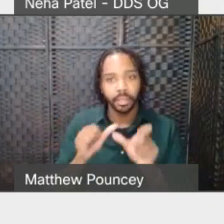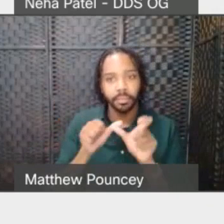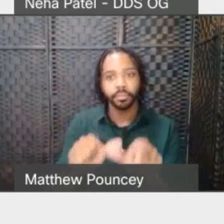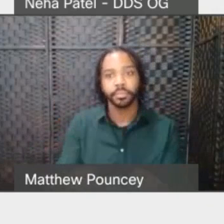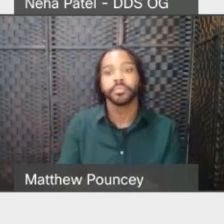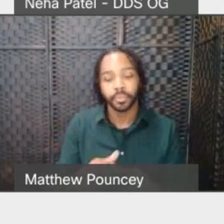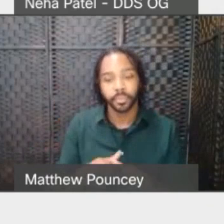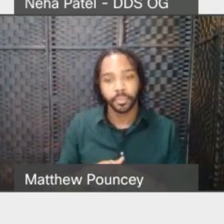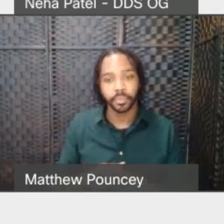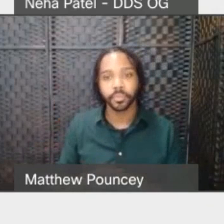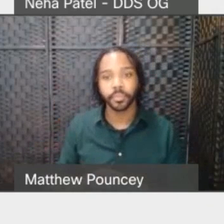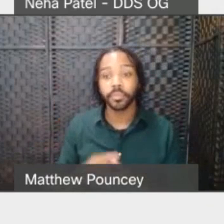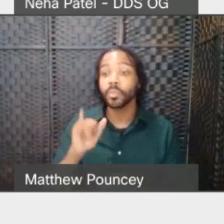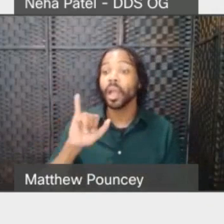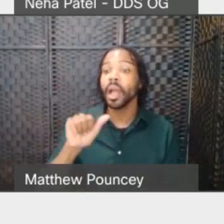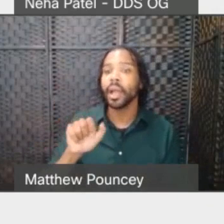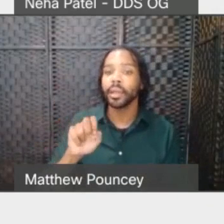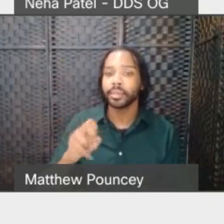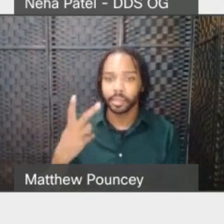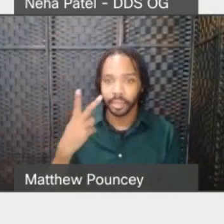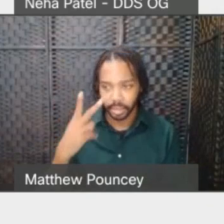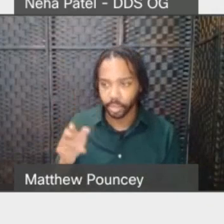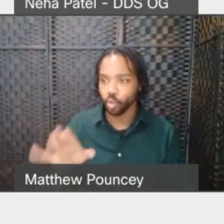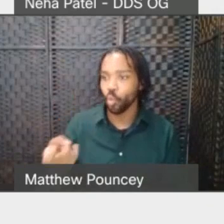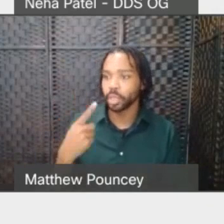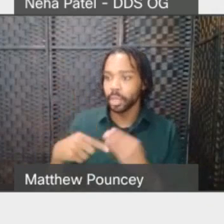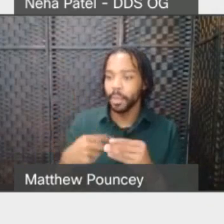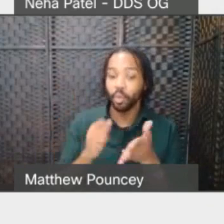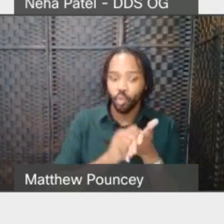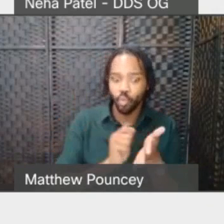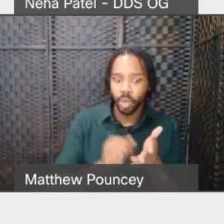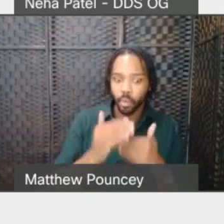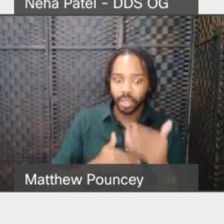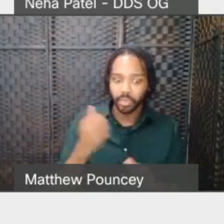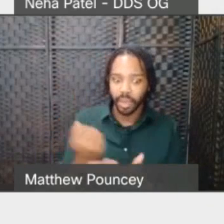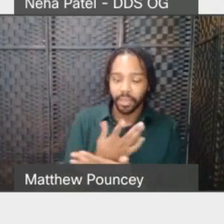Ian, I do have your question. Will there be some written instructions on the submission process on everything that was just said?